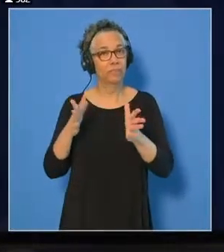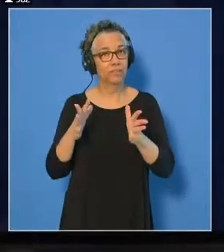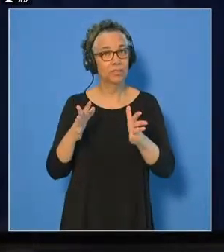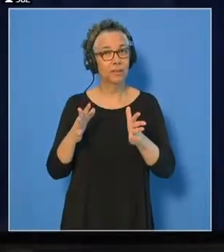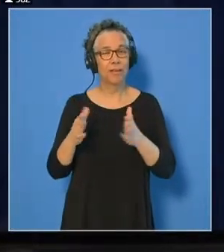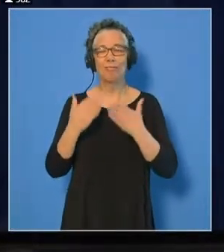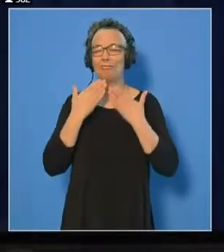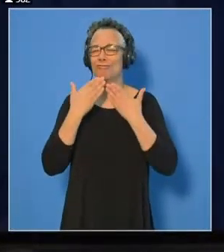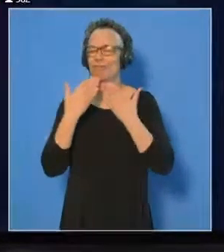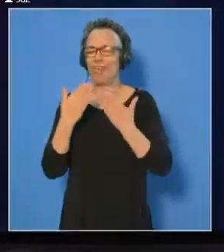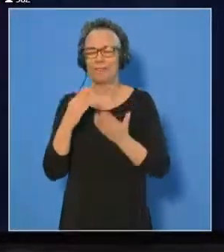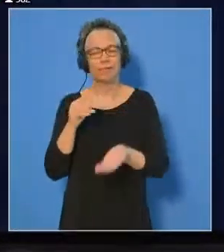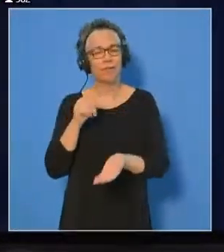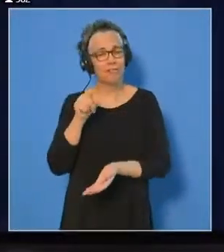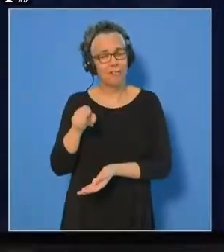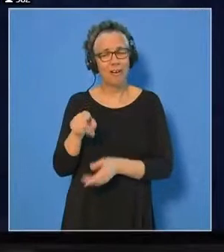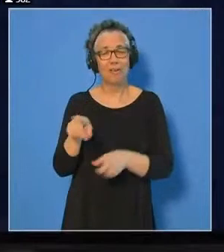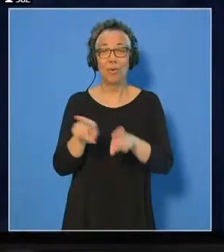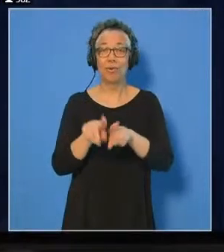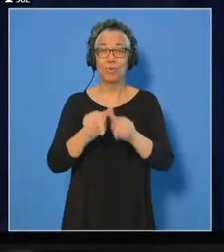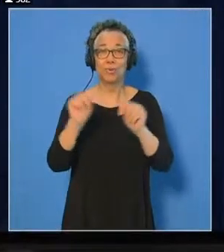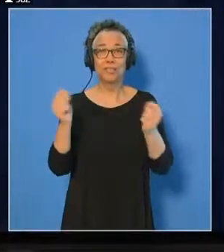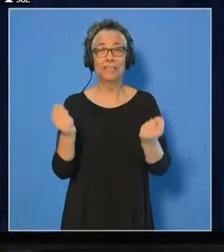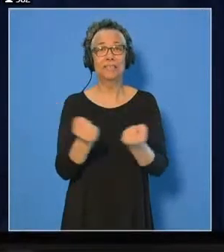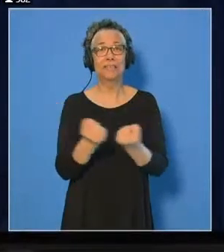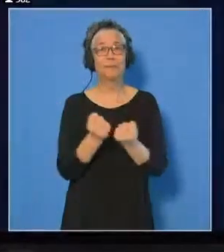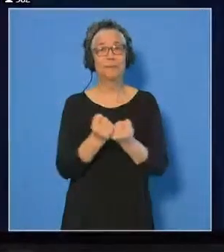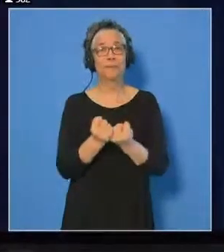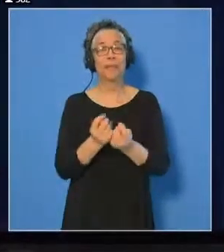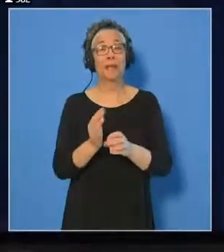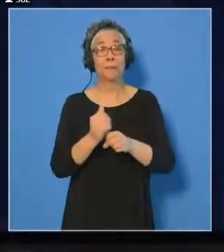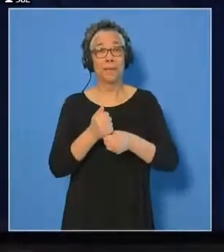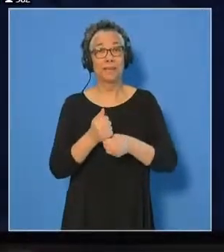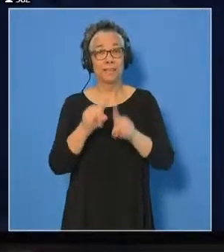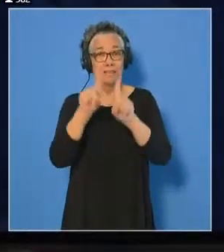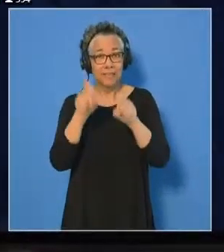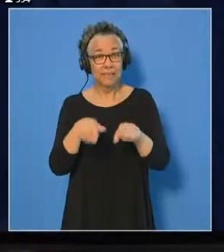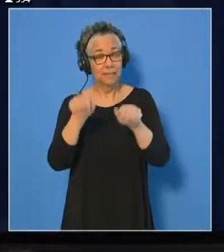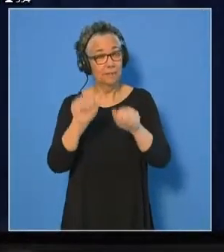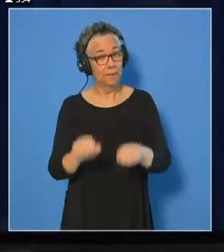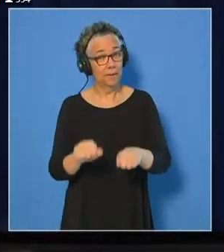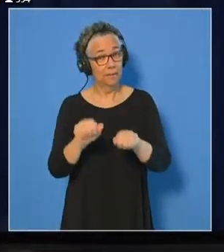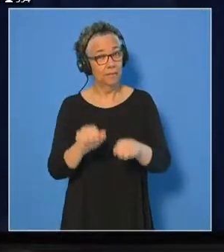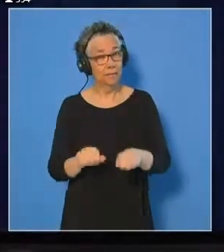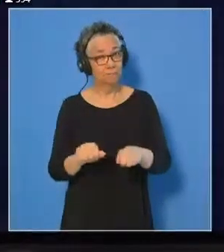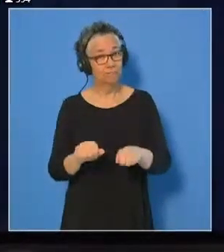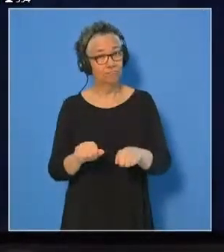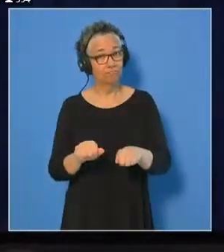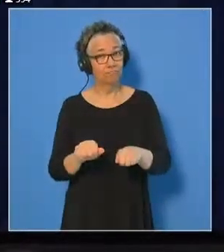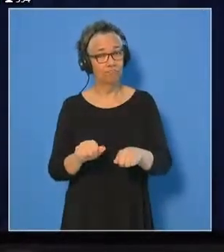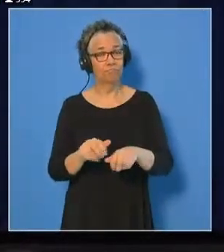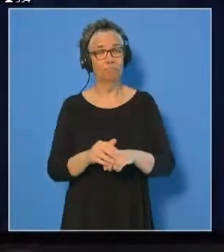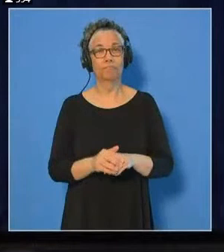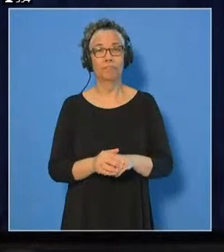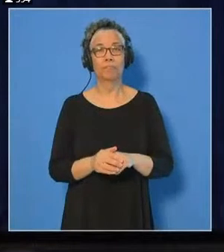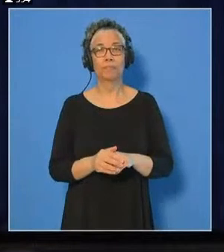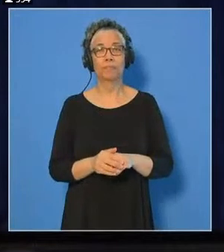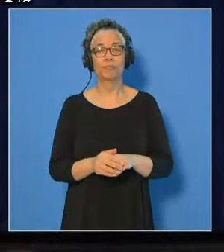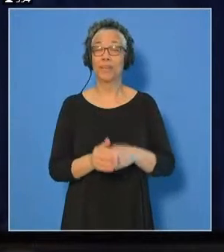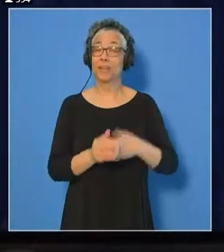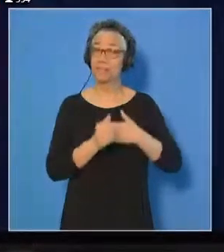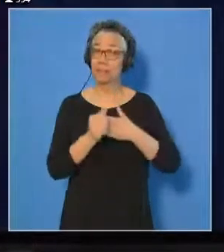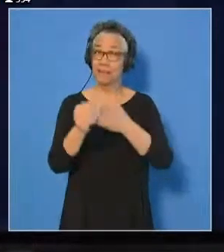the entire team that have made our increased testing capability possible. As leader of this